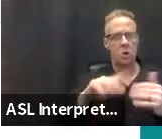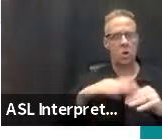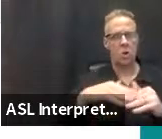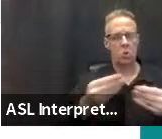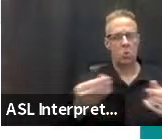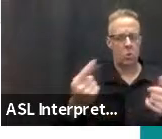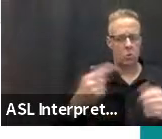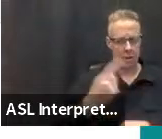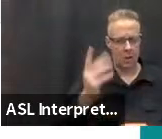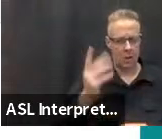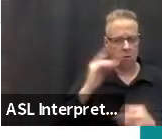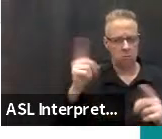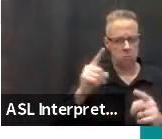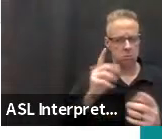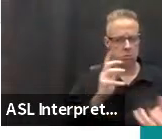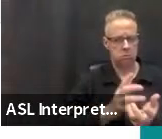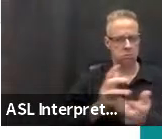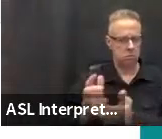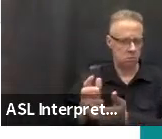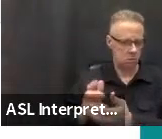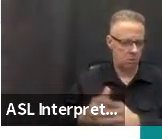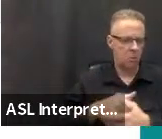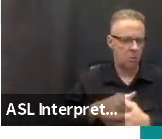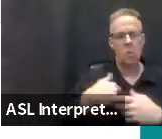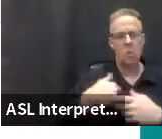don't want to be